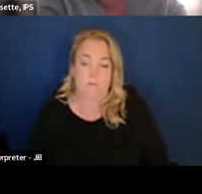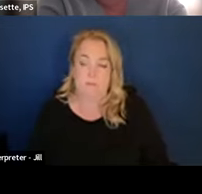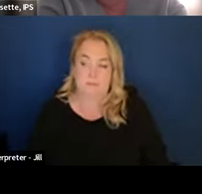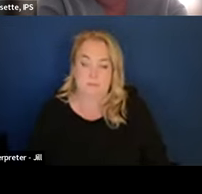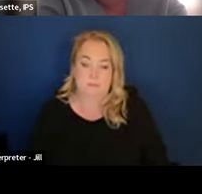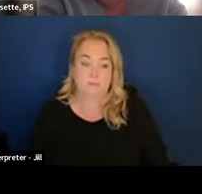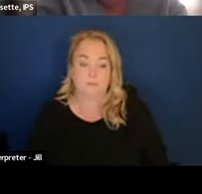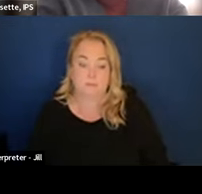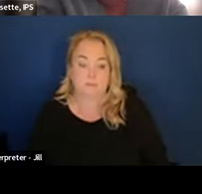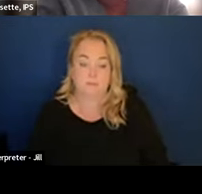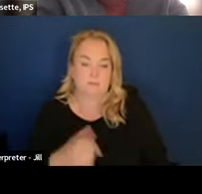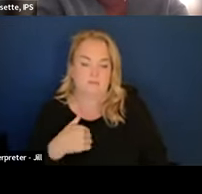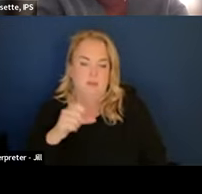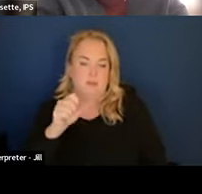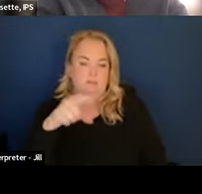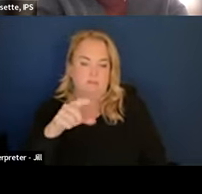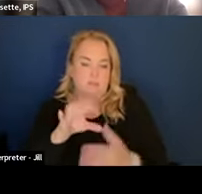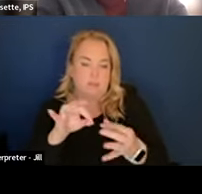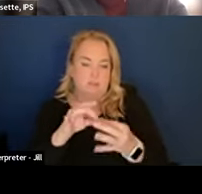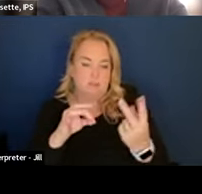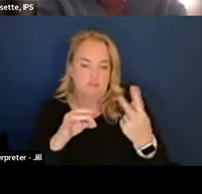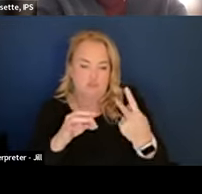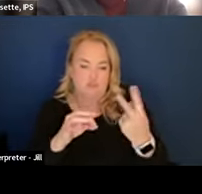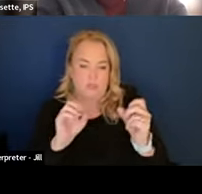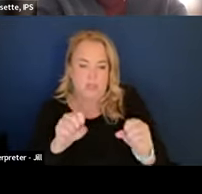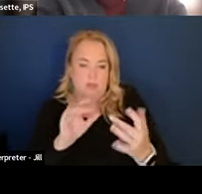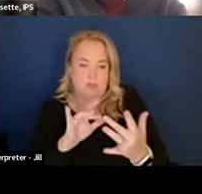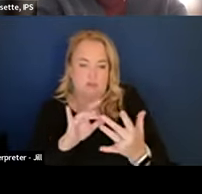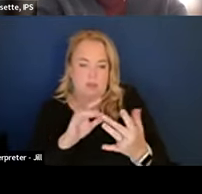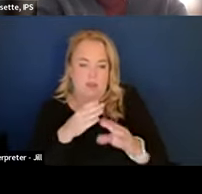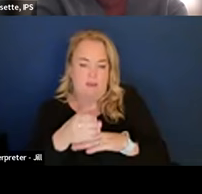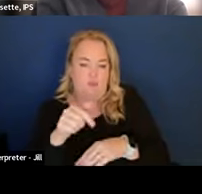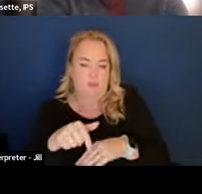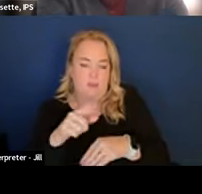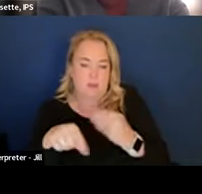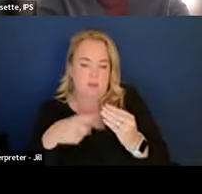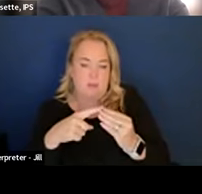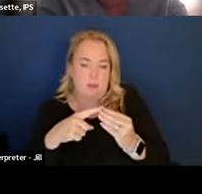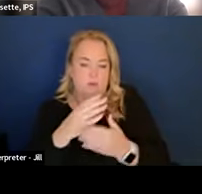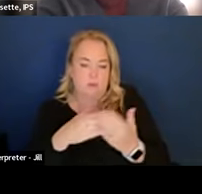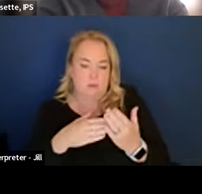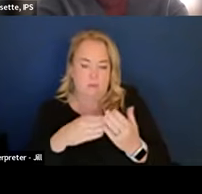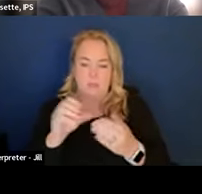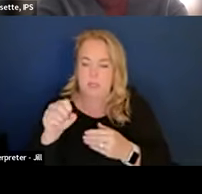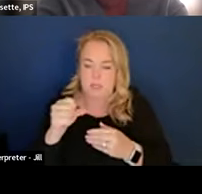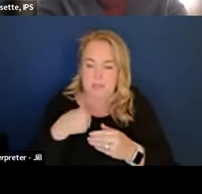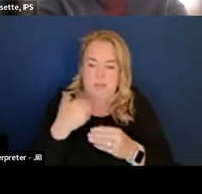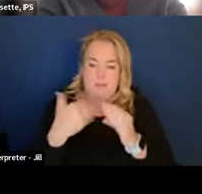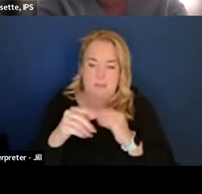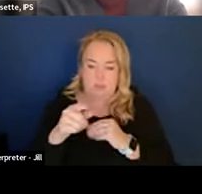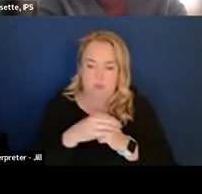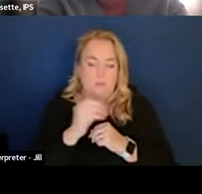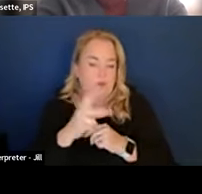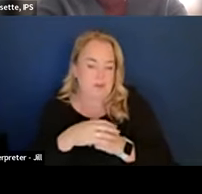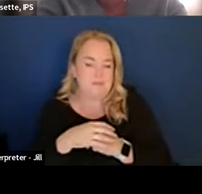Gail, I sent you a message in the chat. Let's touch base after this call about synergies. Great. I just sent you my email.